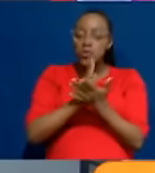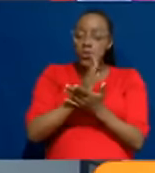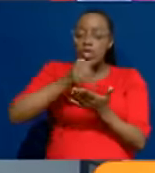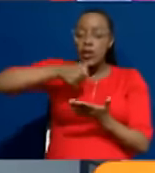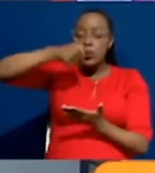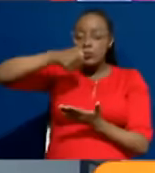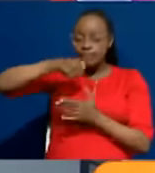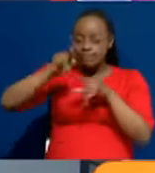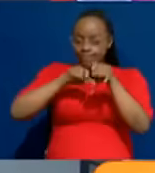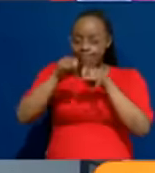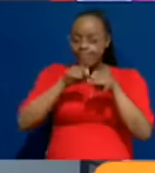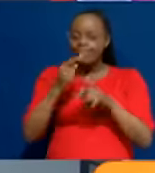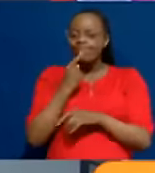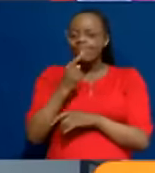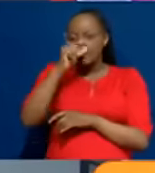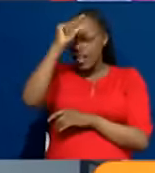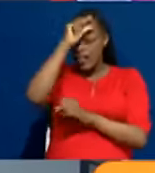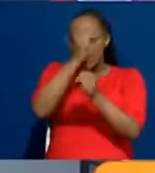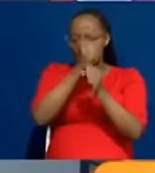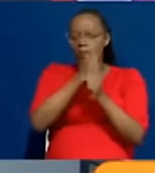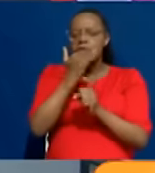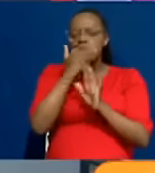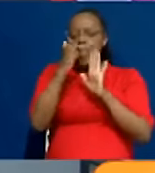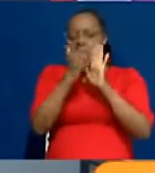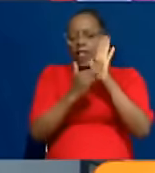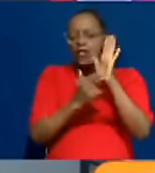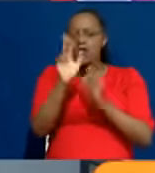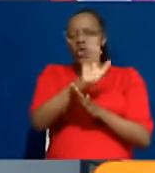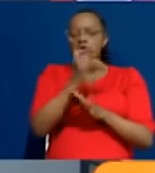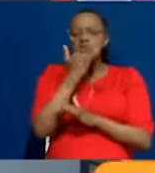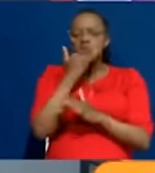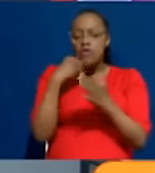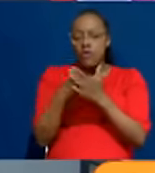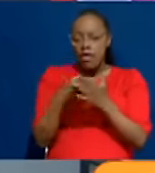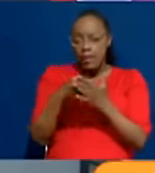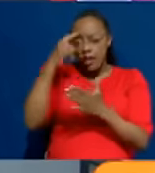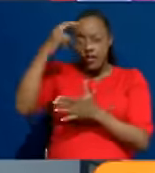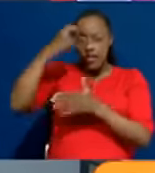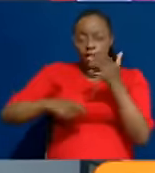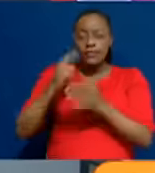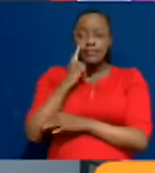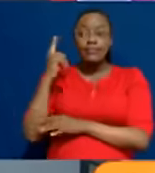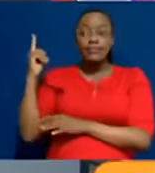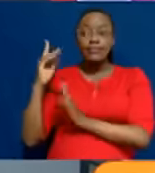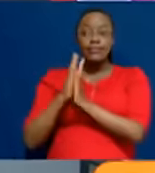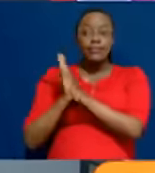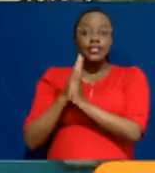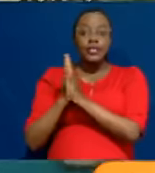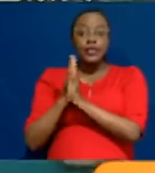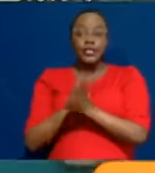Budget, criticizing government on the misuse of taxpayers' monies. Chemtai Gowin reports.